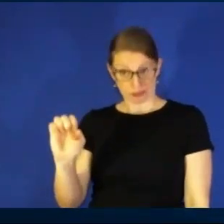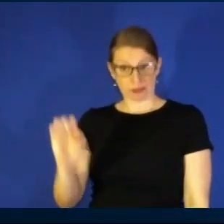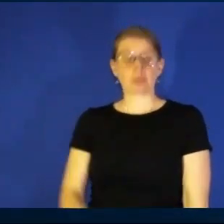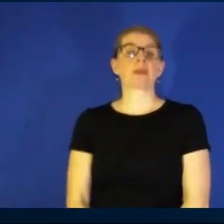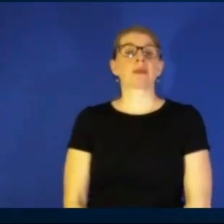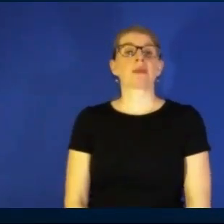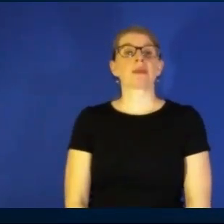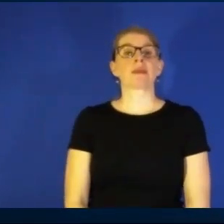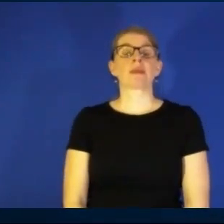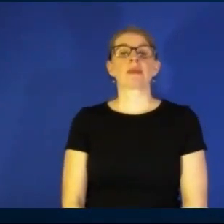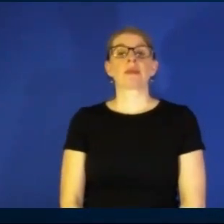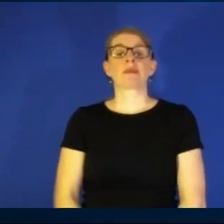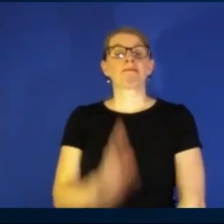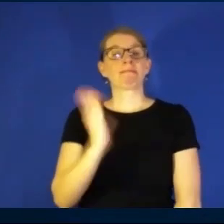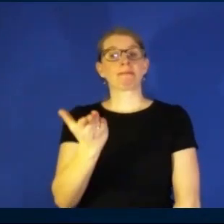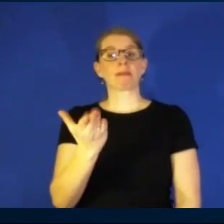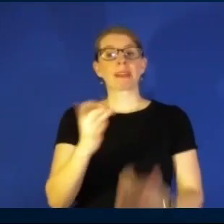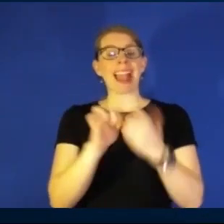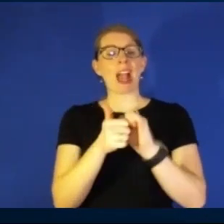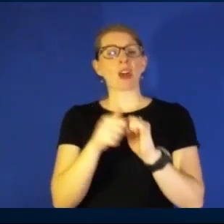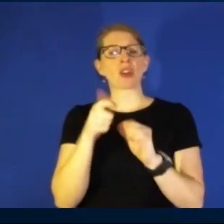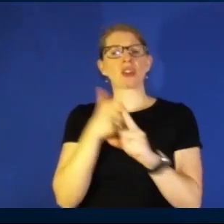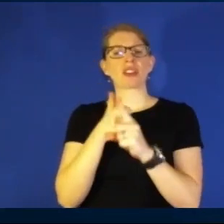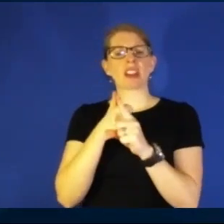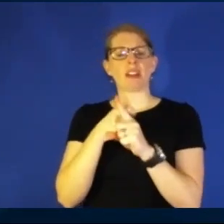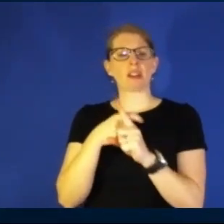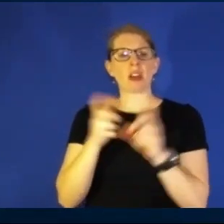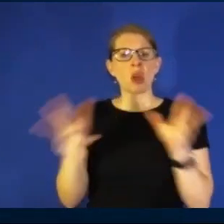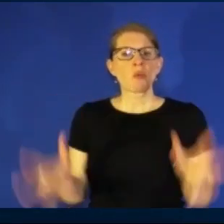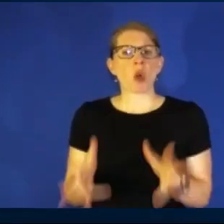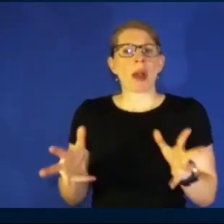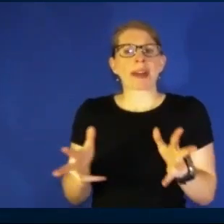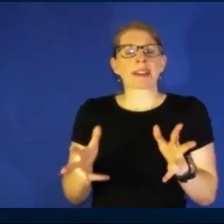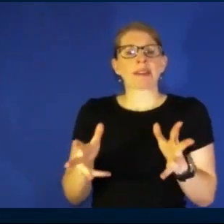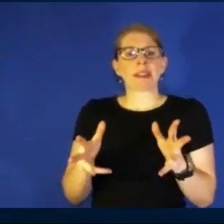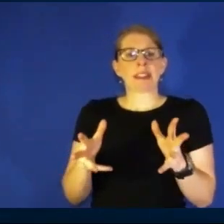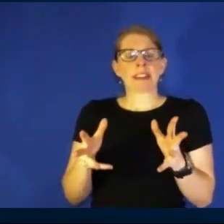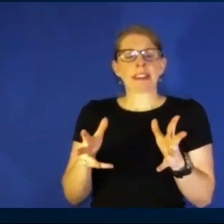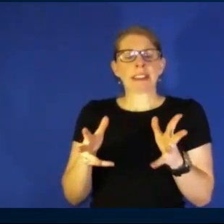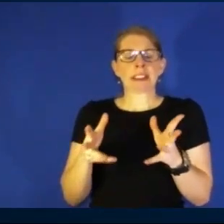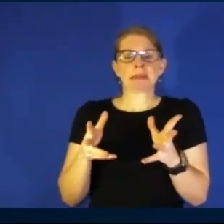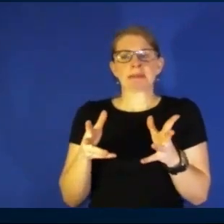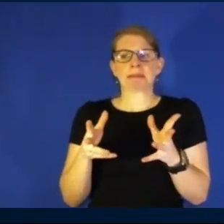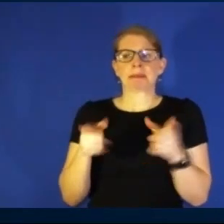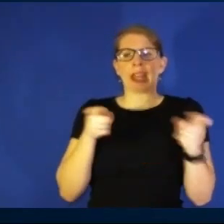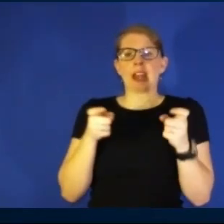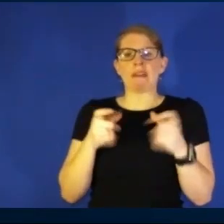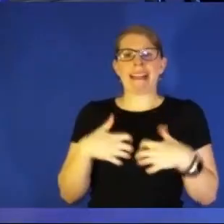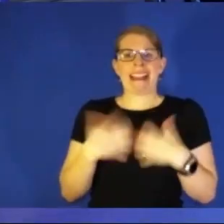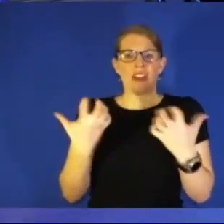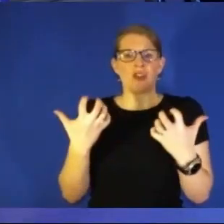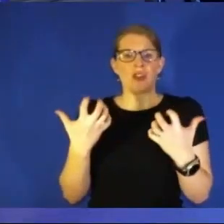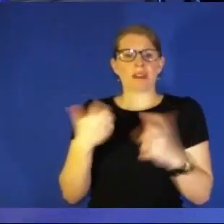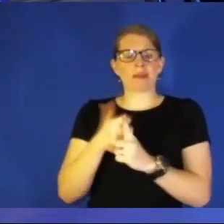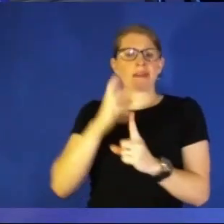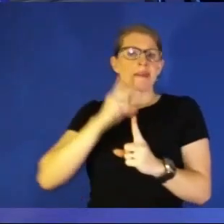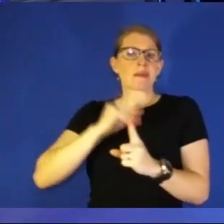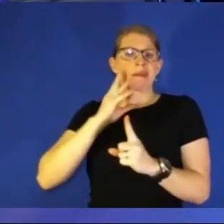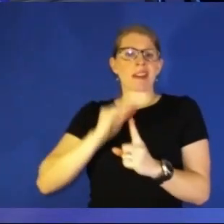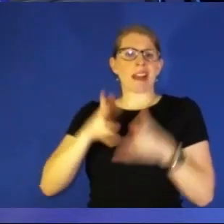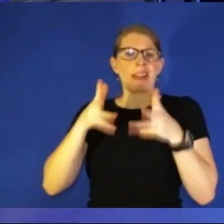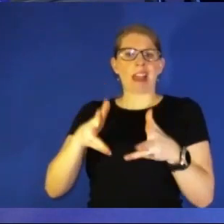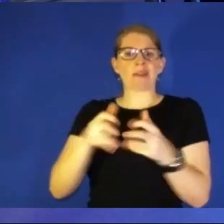Porter-Williamson, how do you proactively help families deal with the anger they may experience as they've lost a loved one and they're left to deal with others